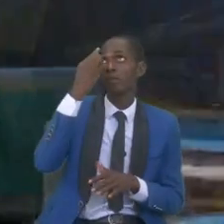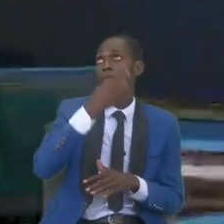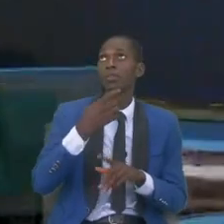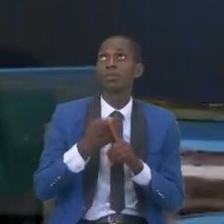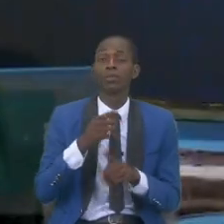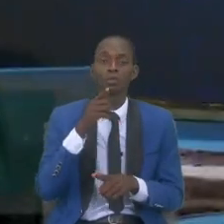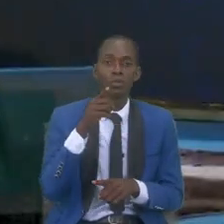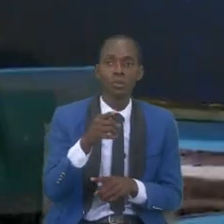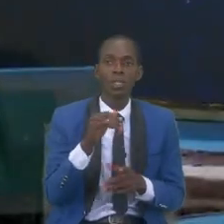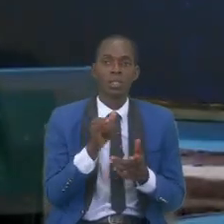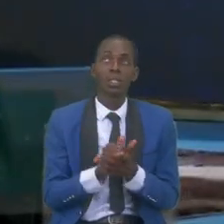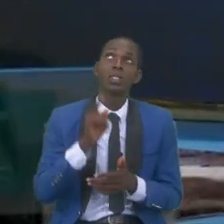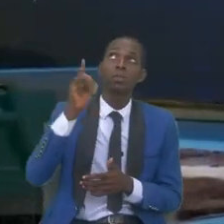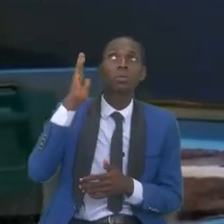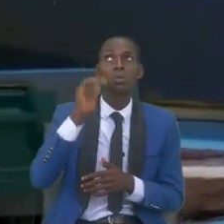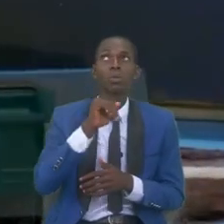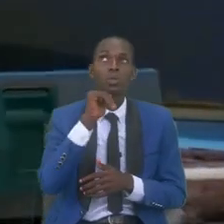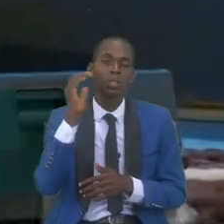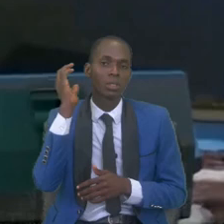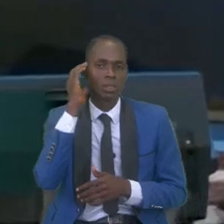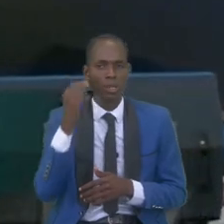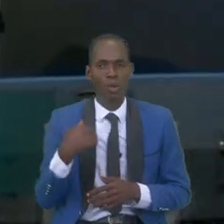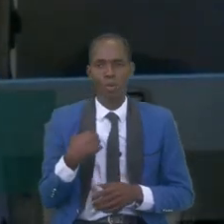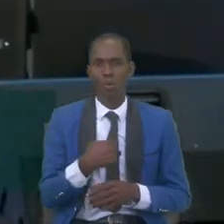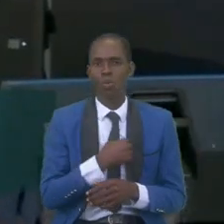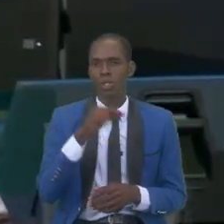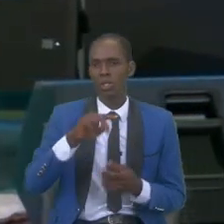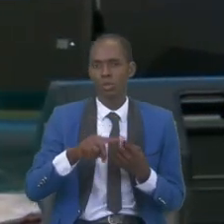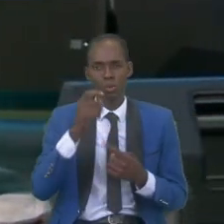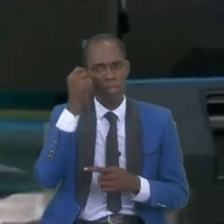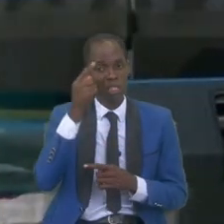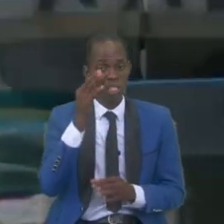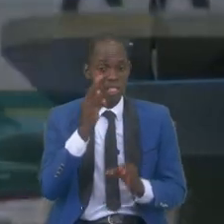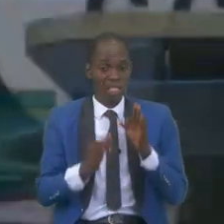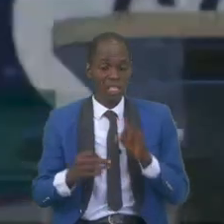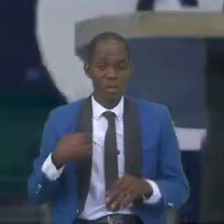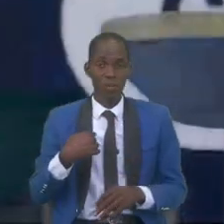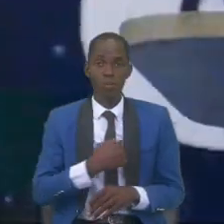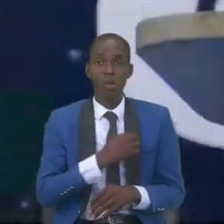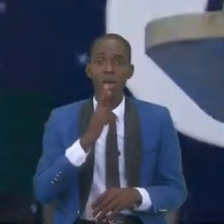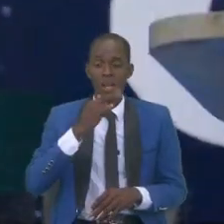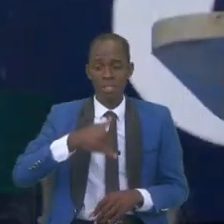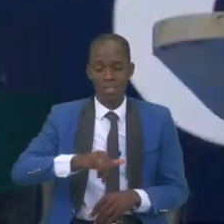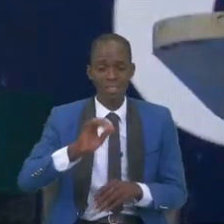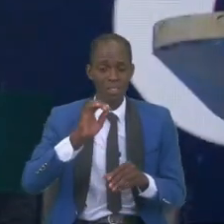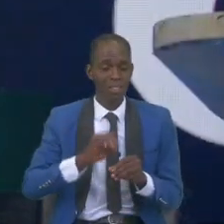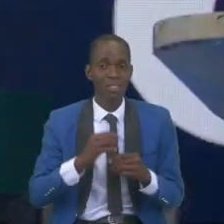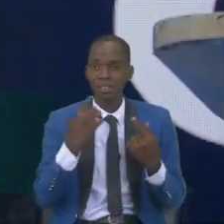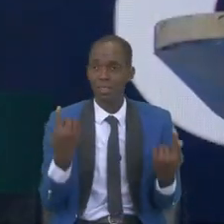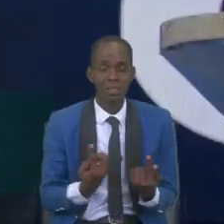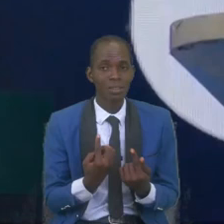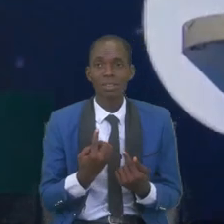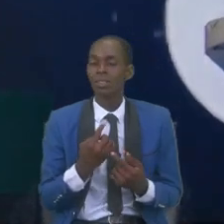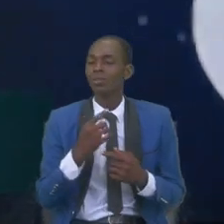not hear. We need to understand that if we're still living in sin, if we're habitually sinning,